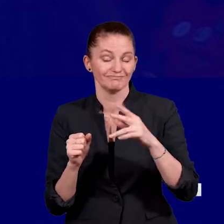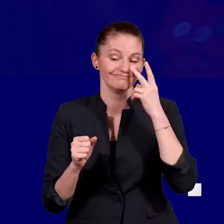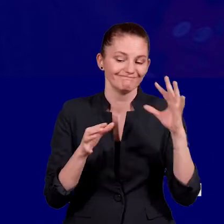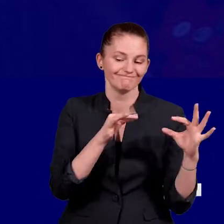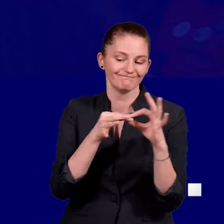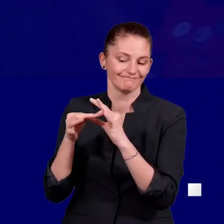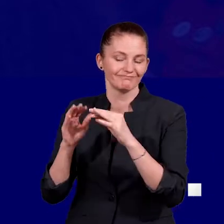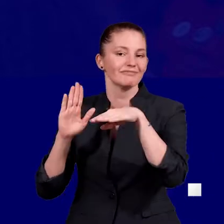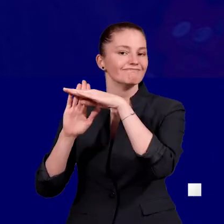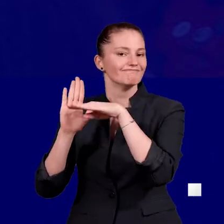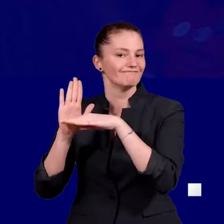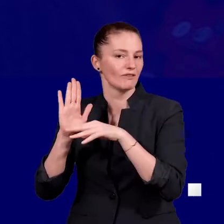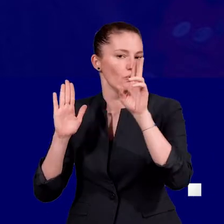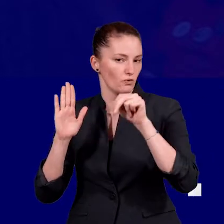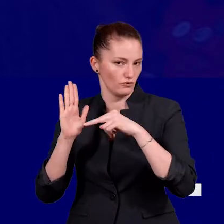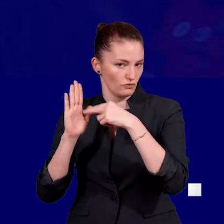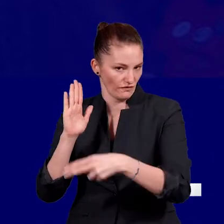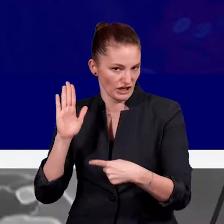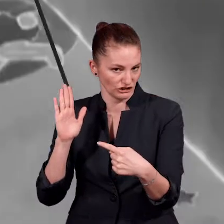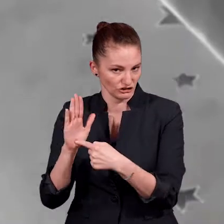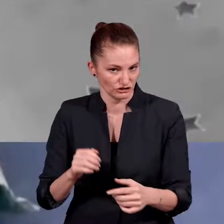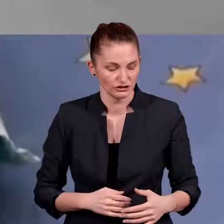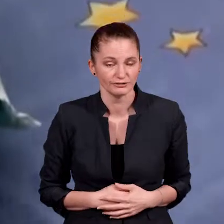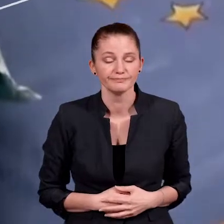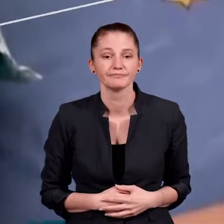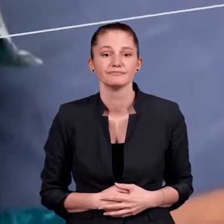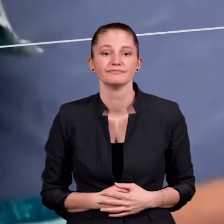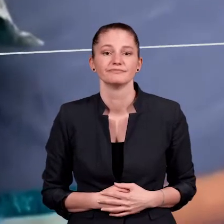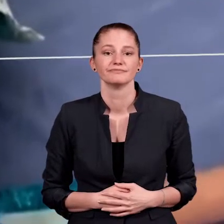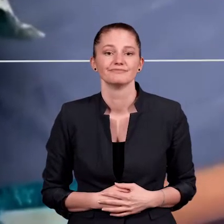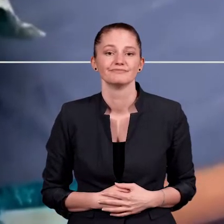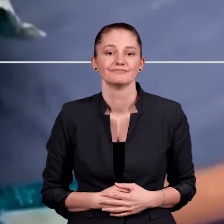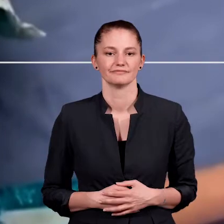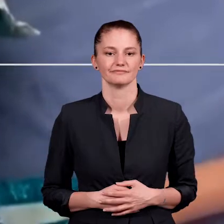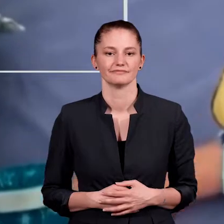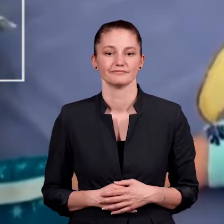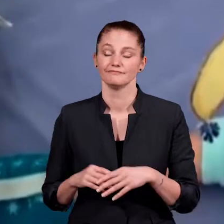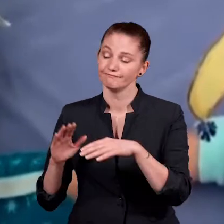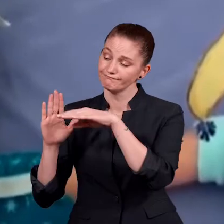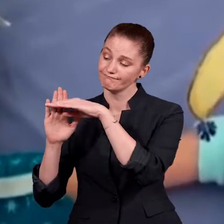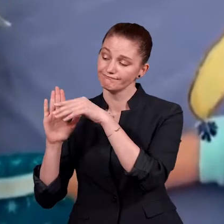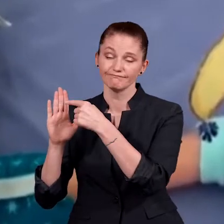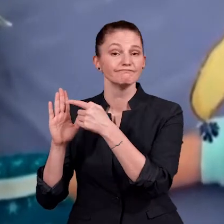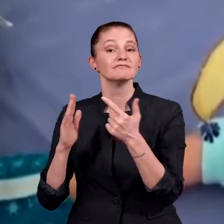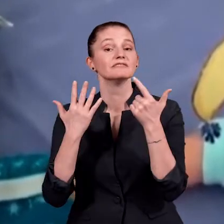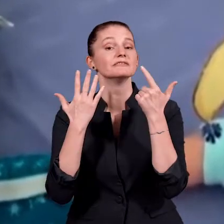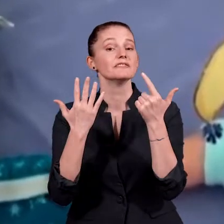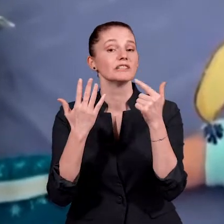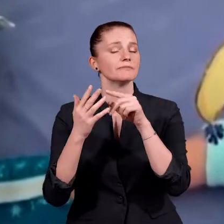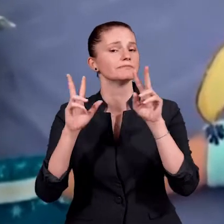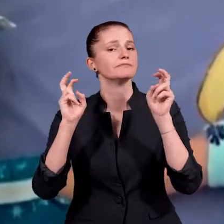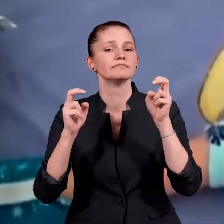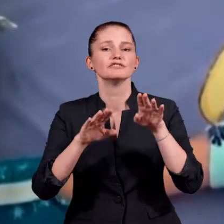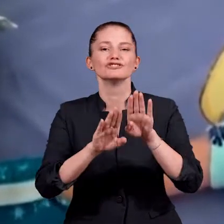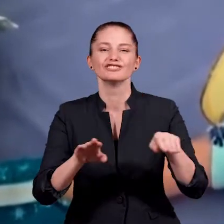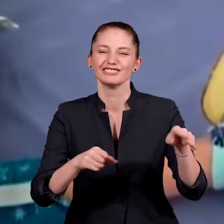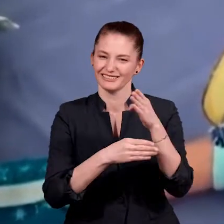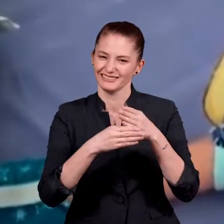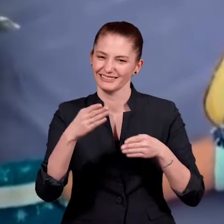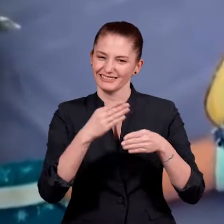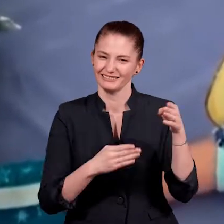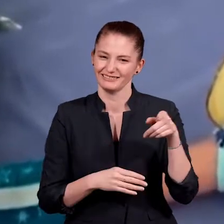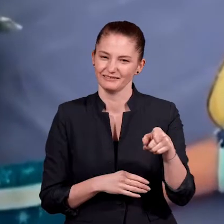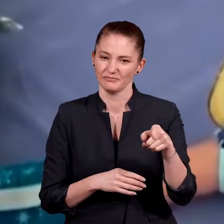Union by articles of the Convention. Article 7. Children with disabilities.